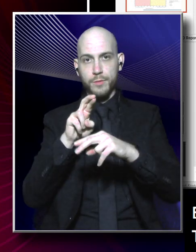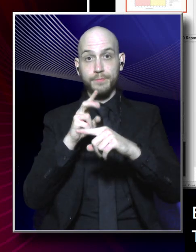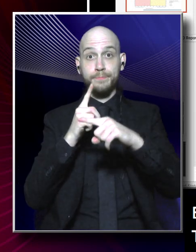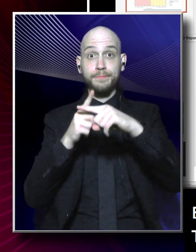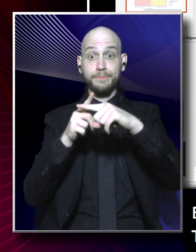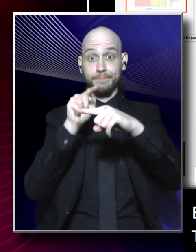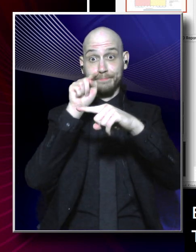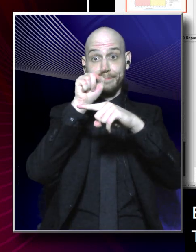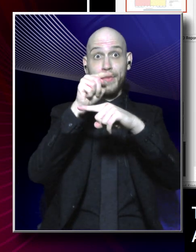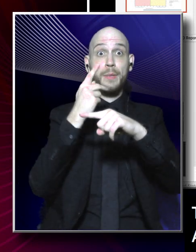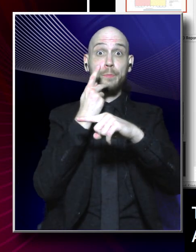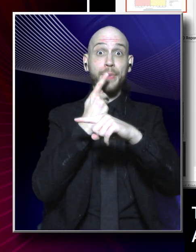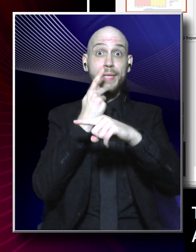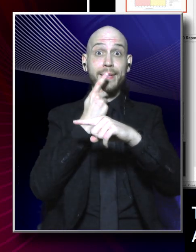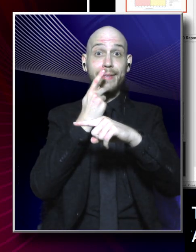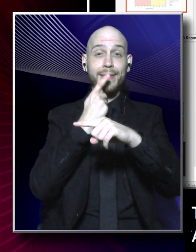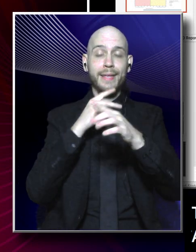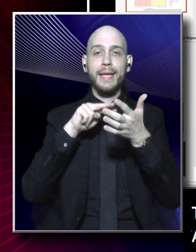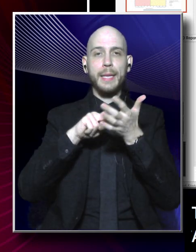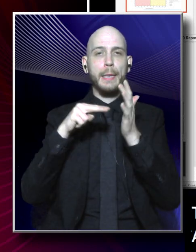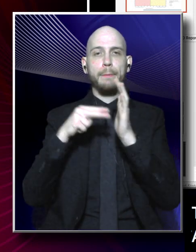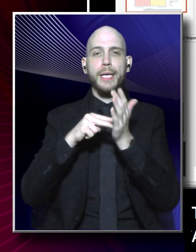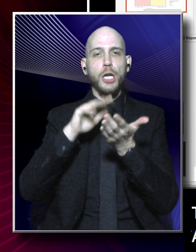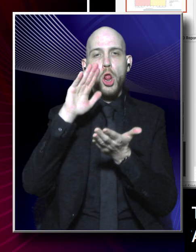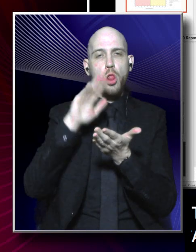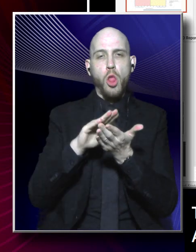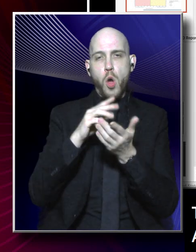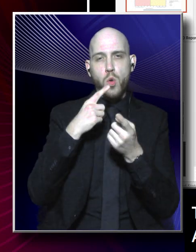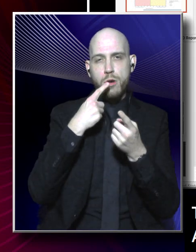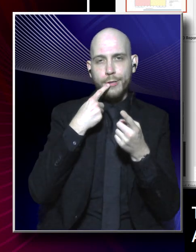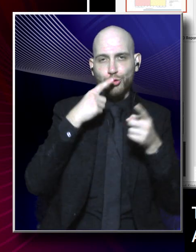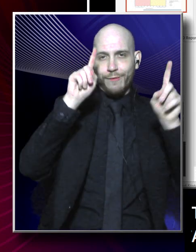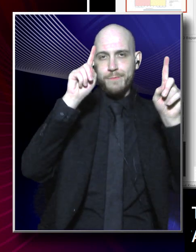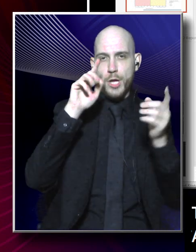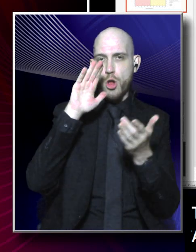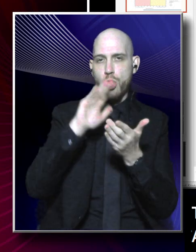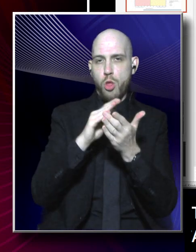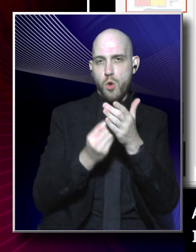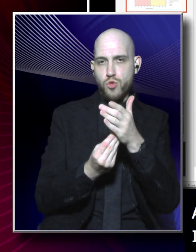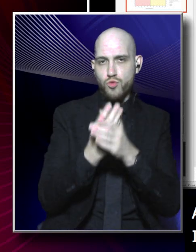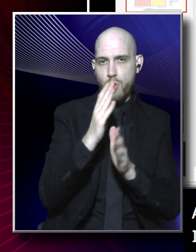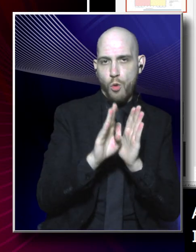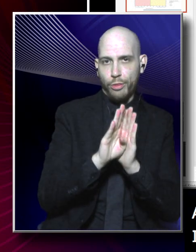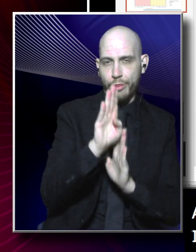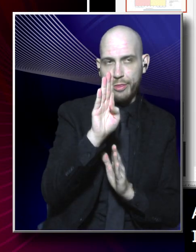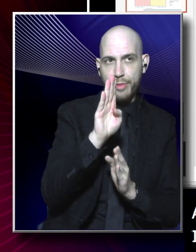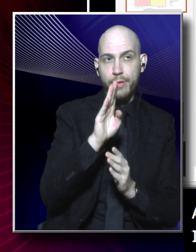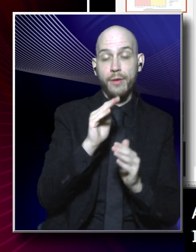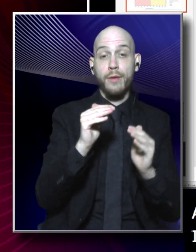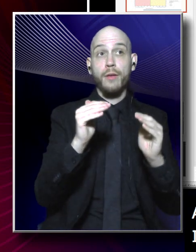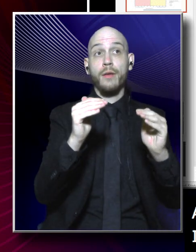growth. The orange one above that is low achievement, high growth.